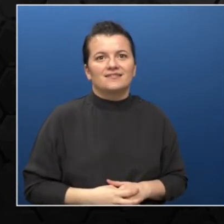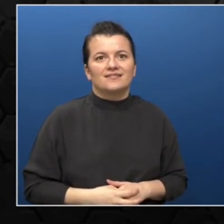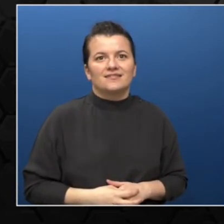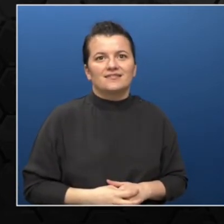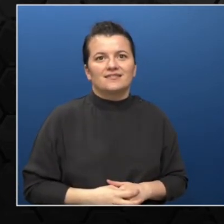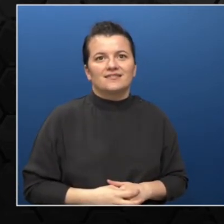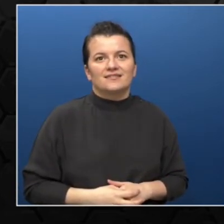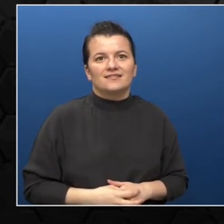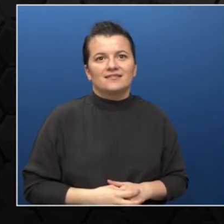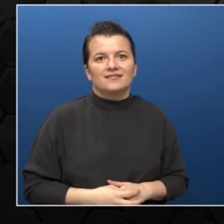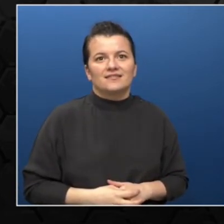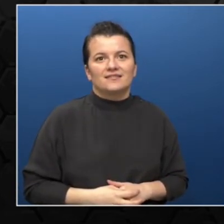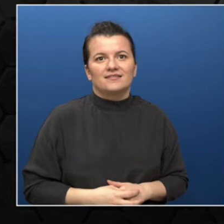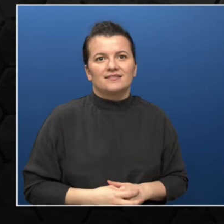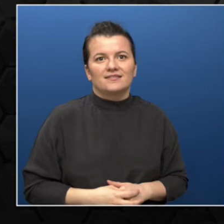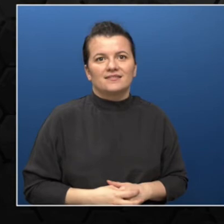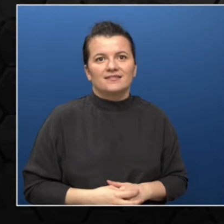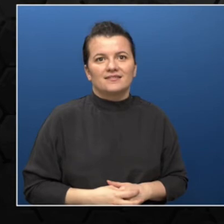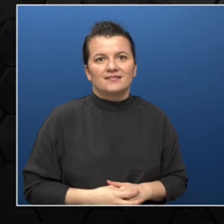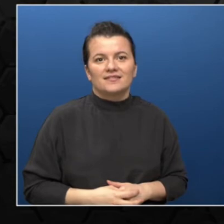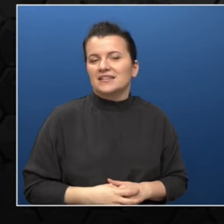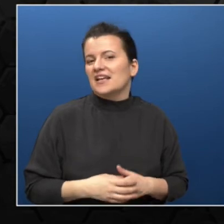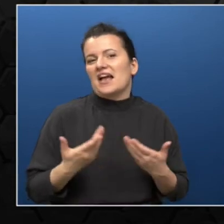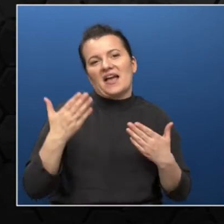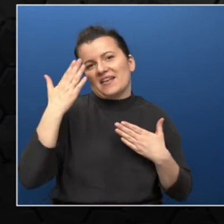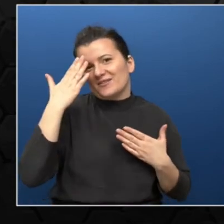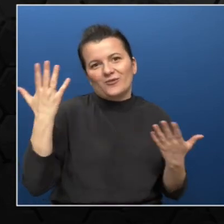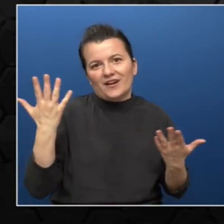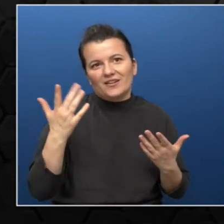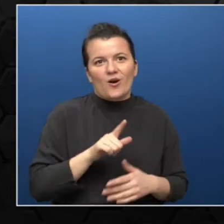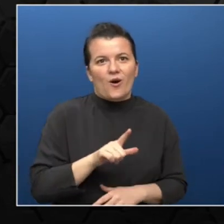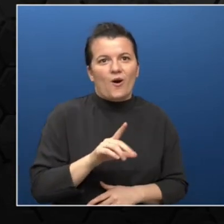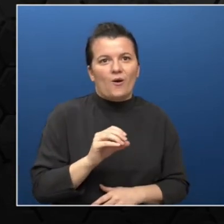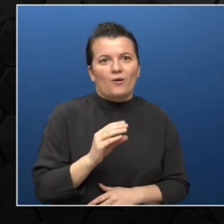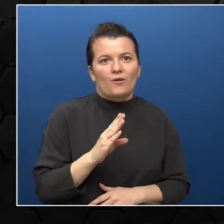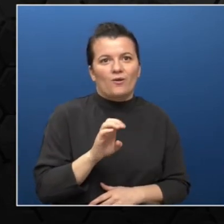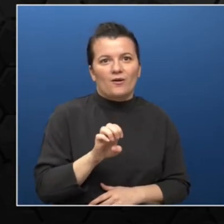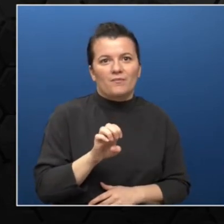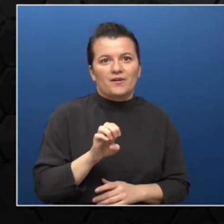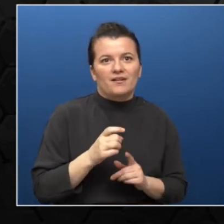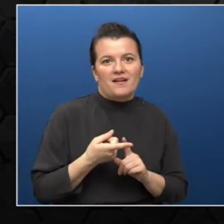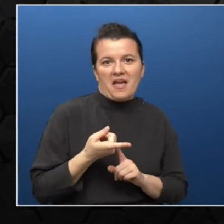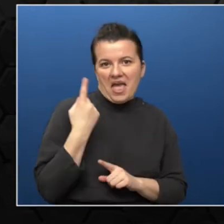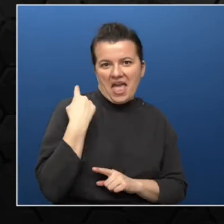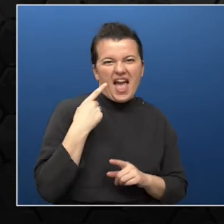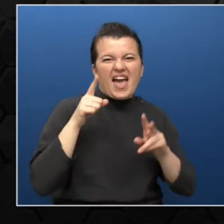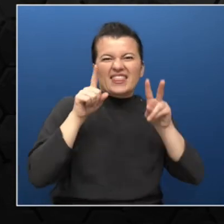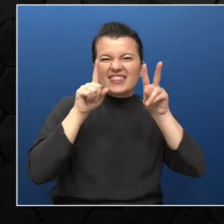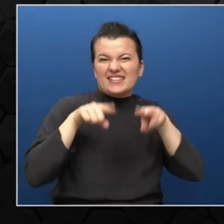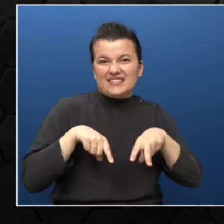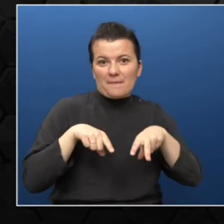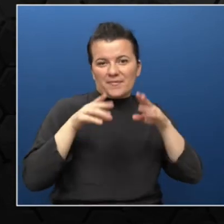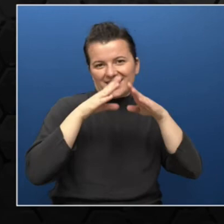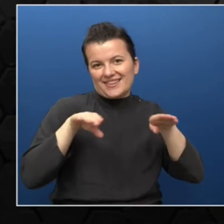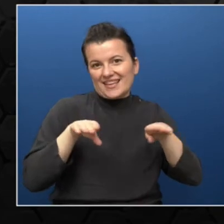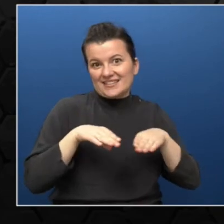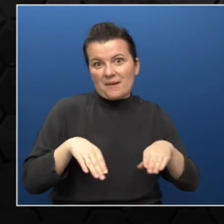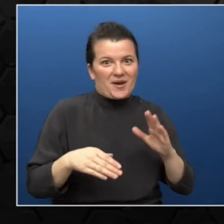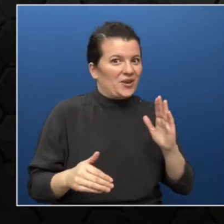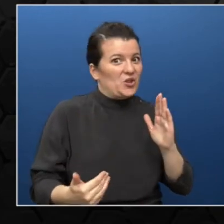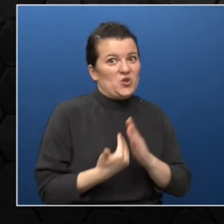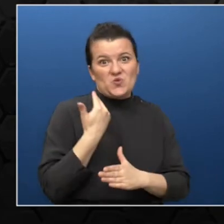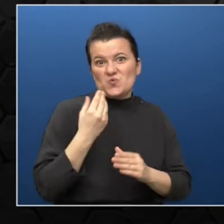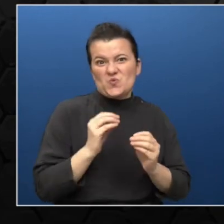quite easy to explain because Lobe only exists since last December, so it's quite new. I've